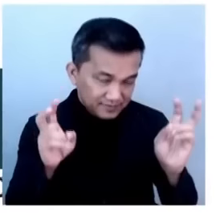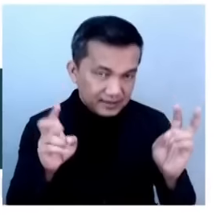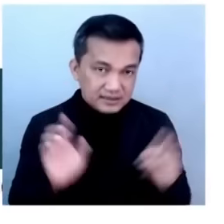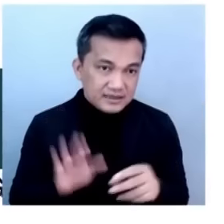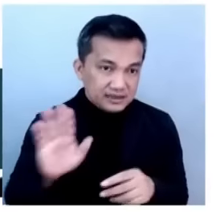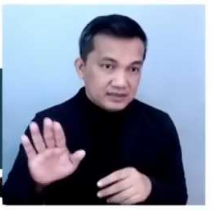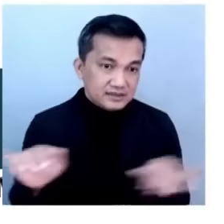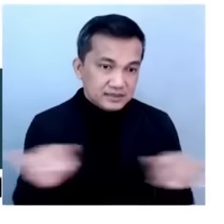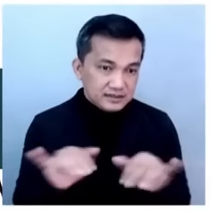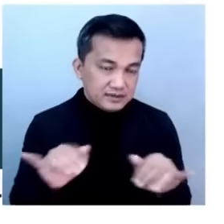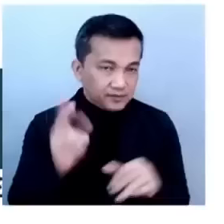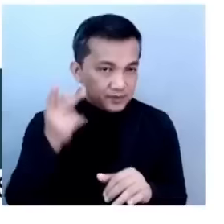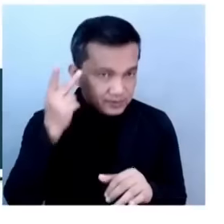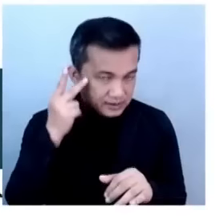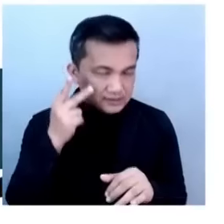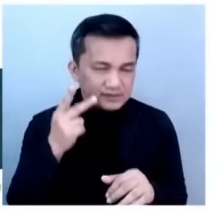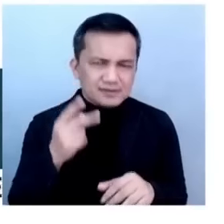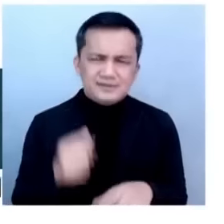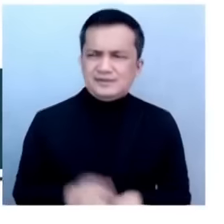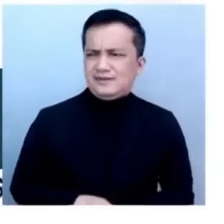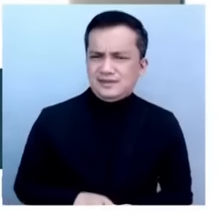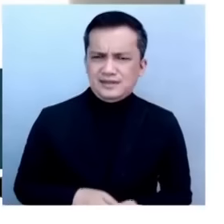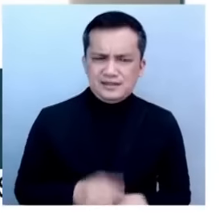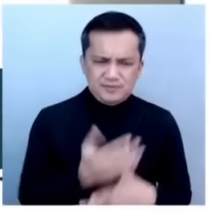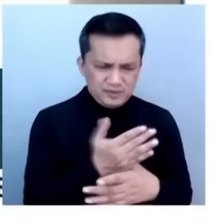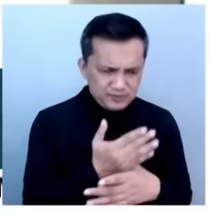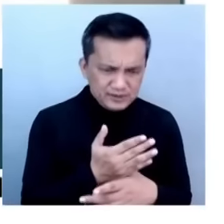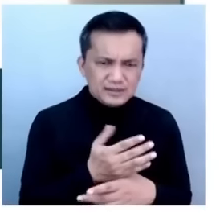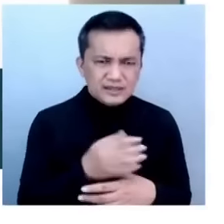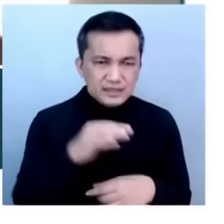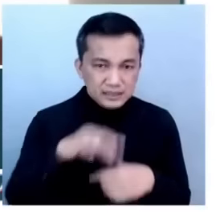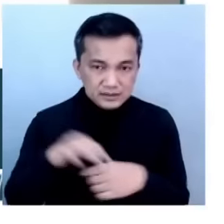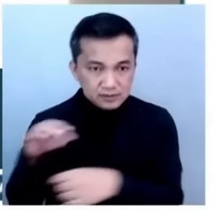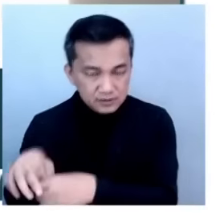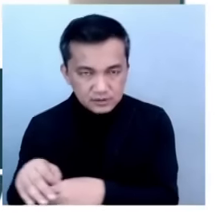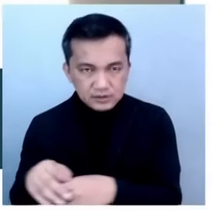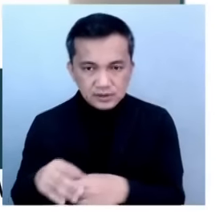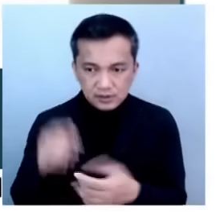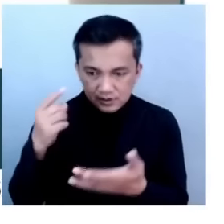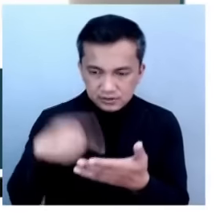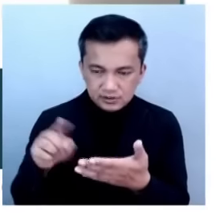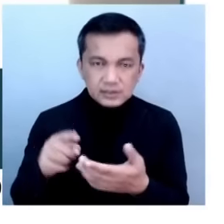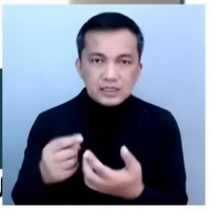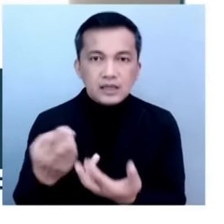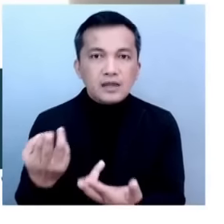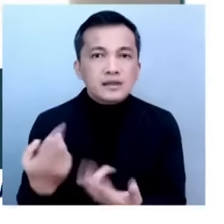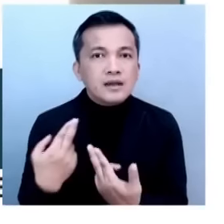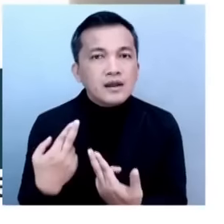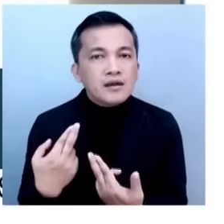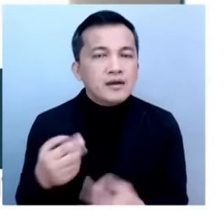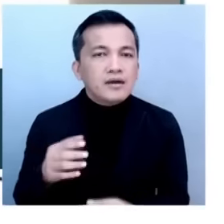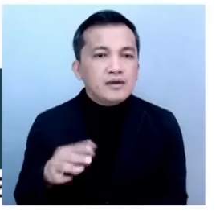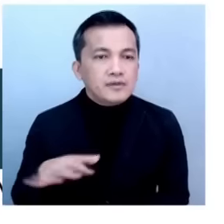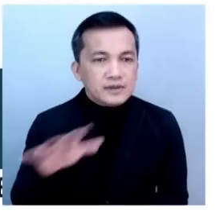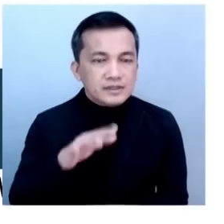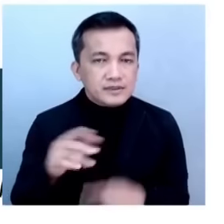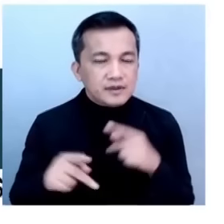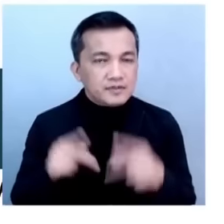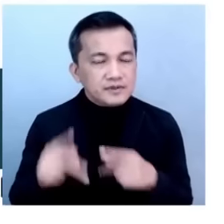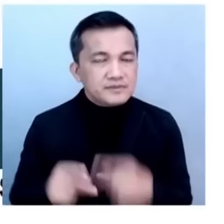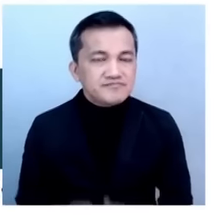ganitong political exercise in between elections. Kung pagbabatayan natin yung reaction ng mga kababayan